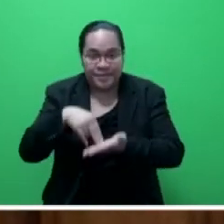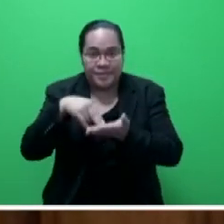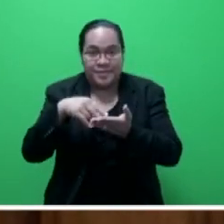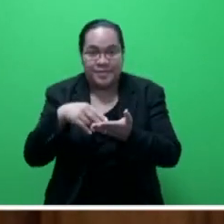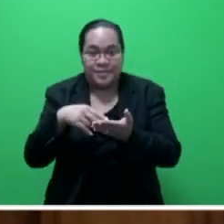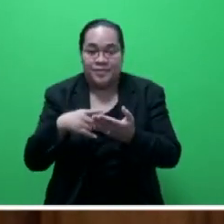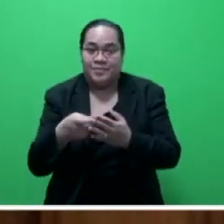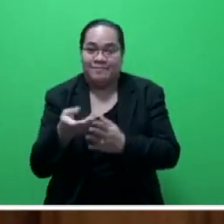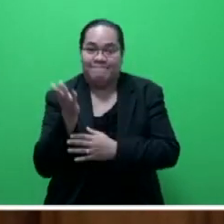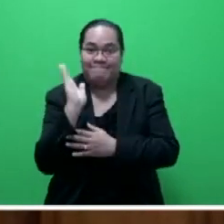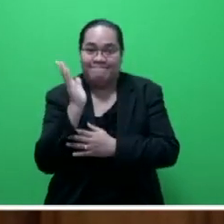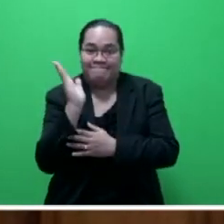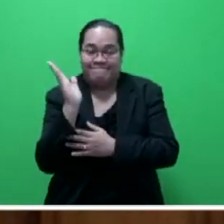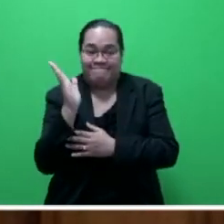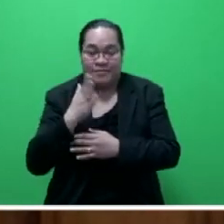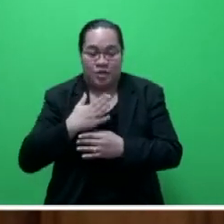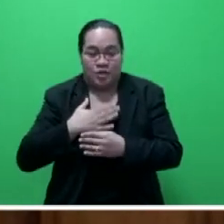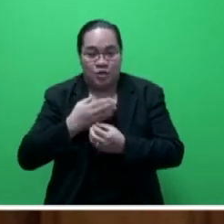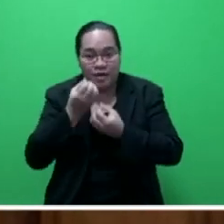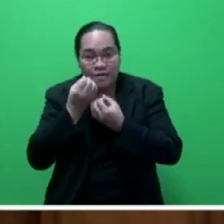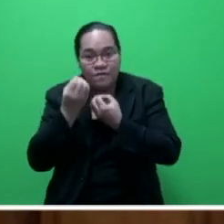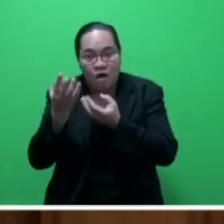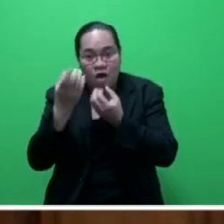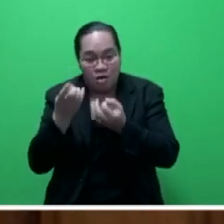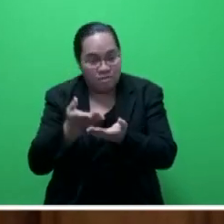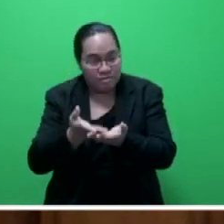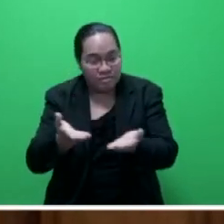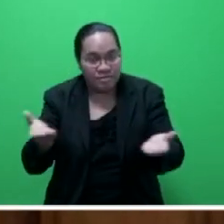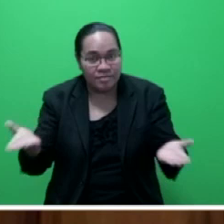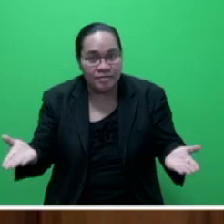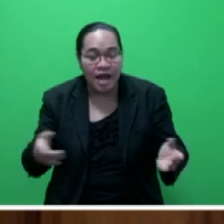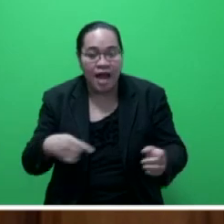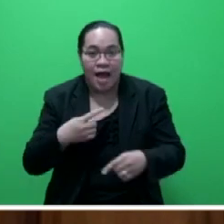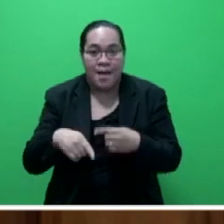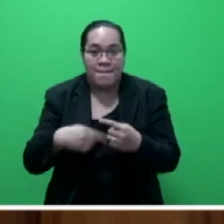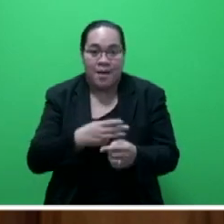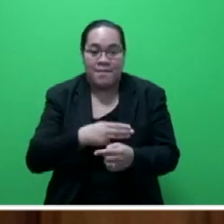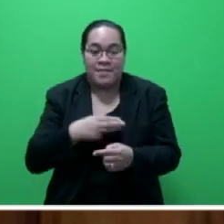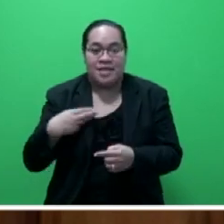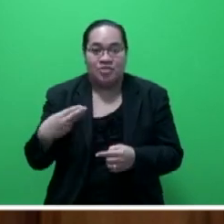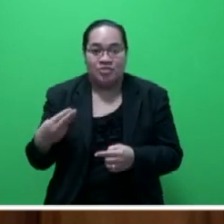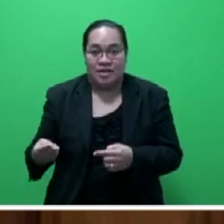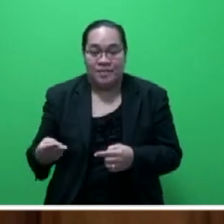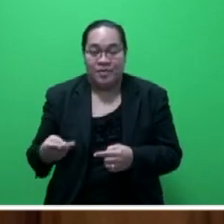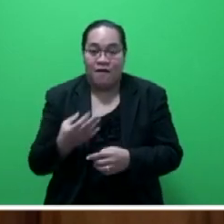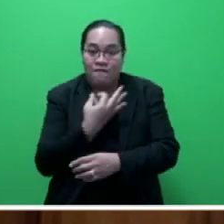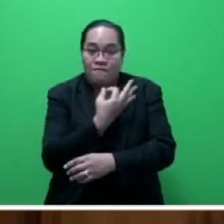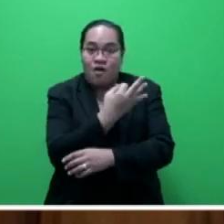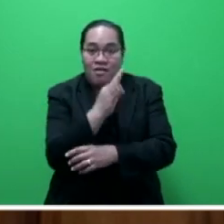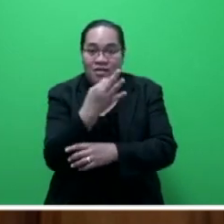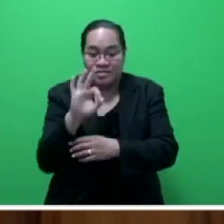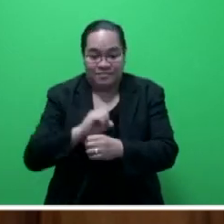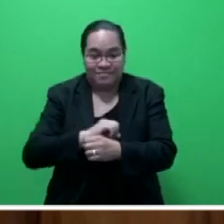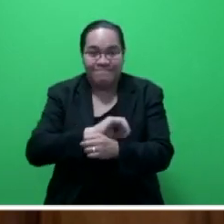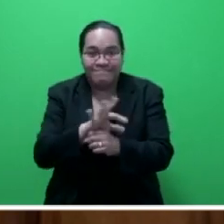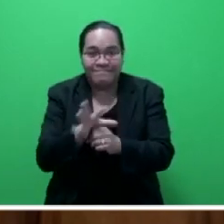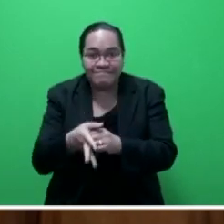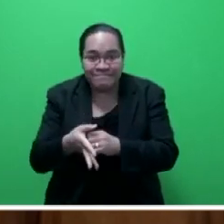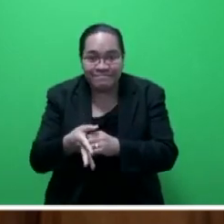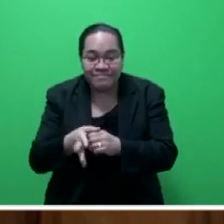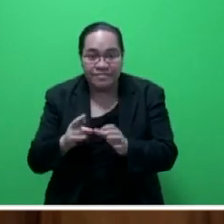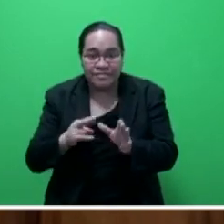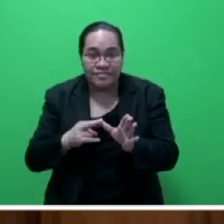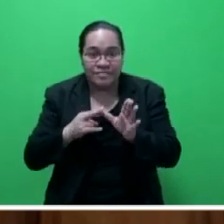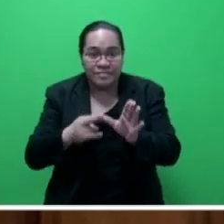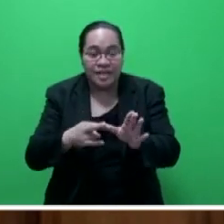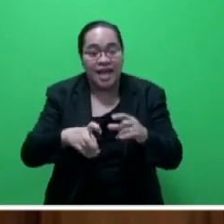statements to inform this August House about the Ministry of Forestry's ongoing COVID-19 response and